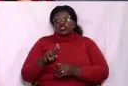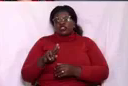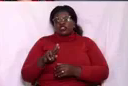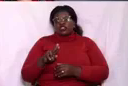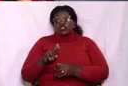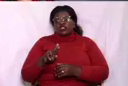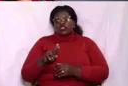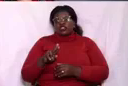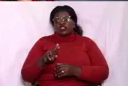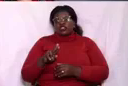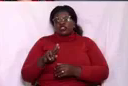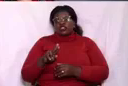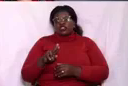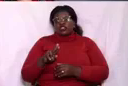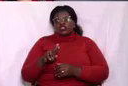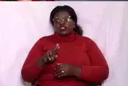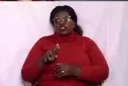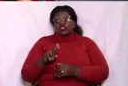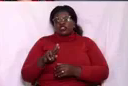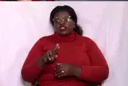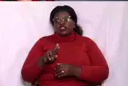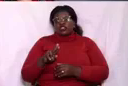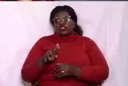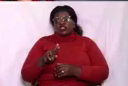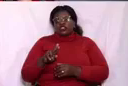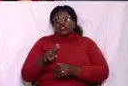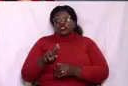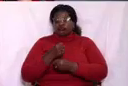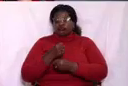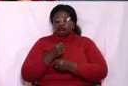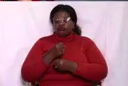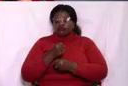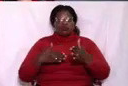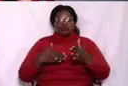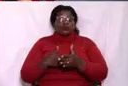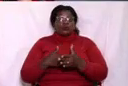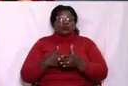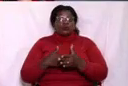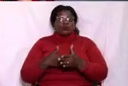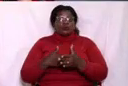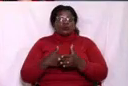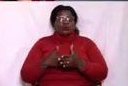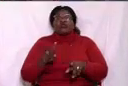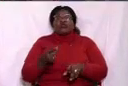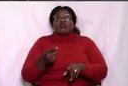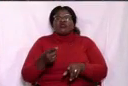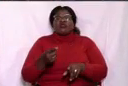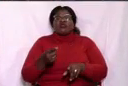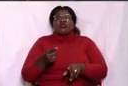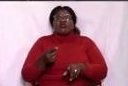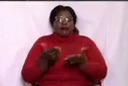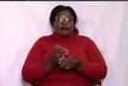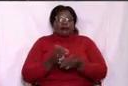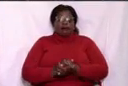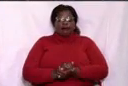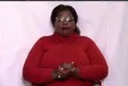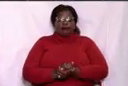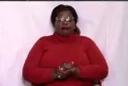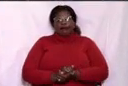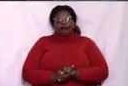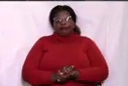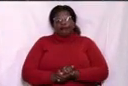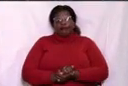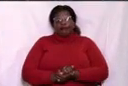We women are strong and we are unstoppable. We can make anything happen, and we can make things happen. Great,